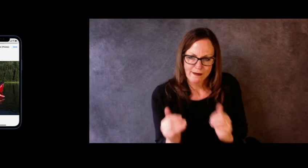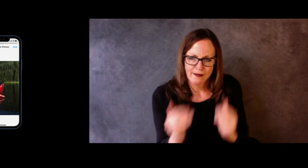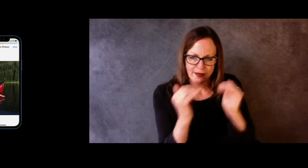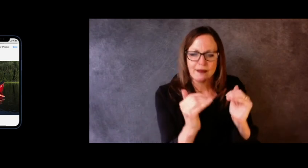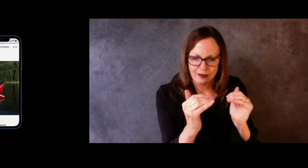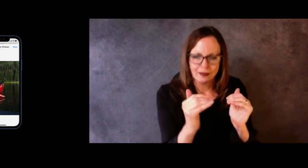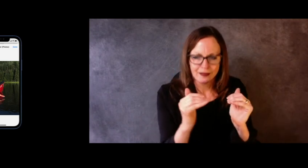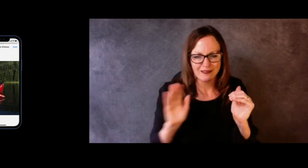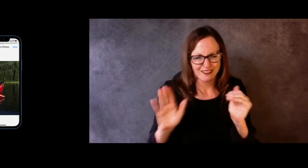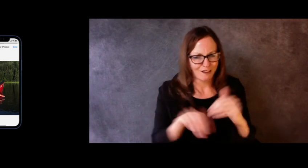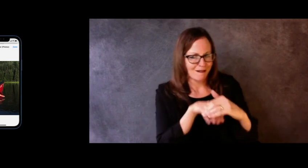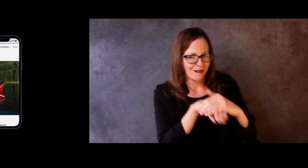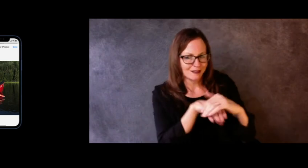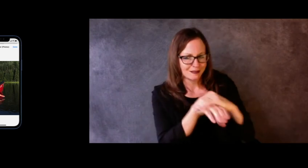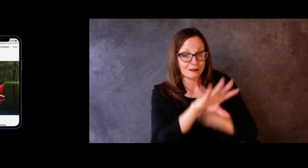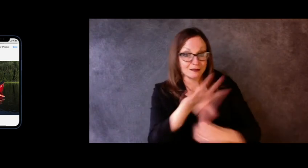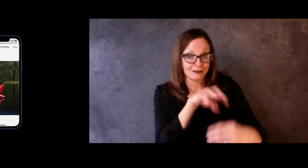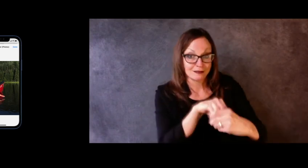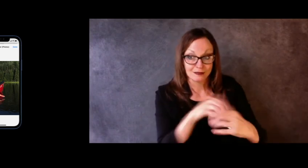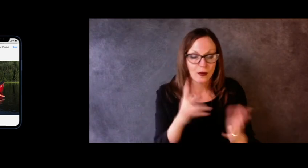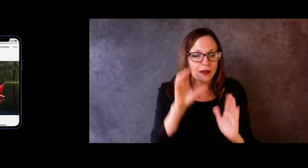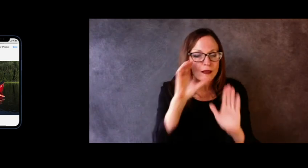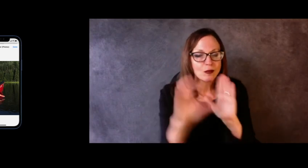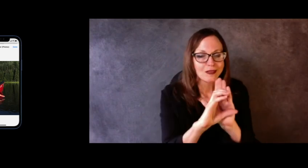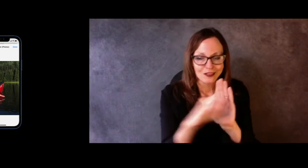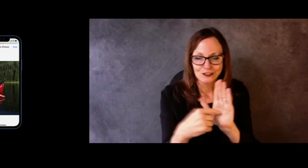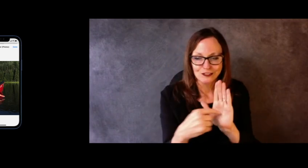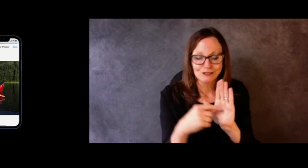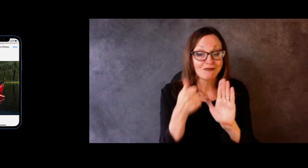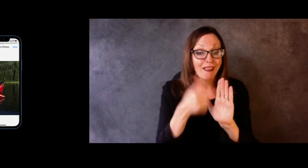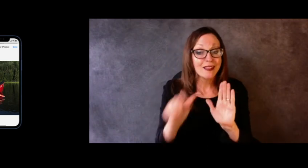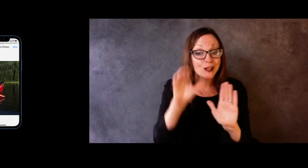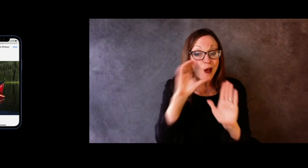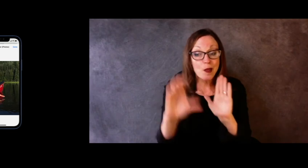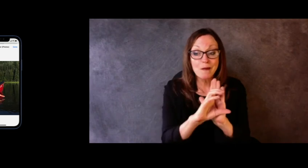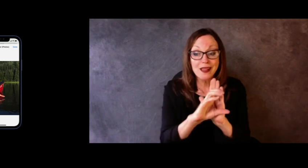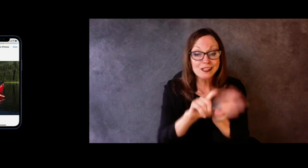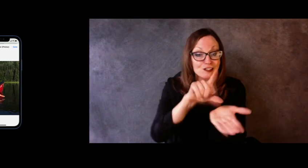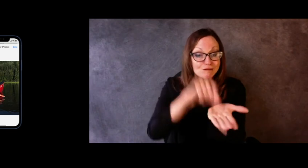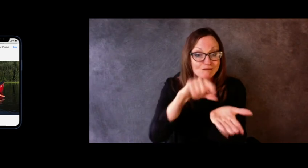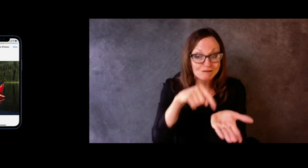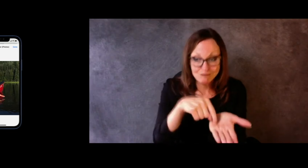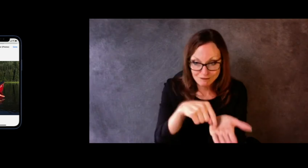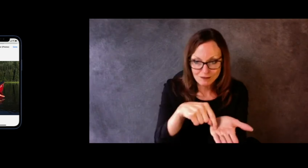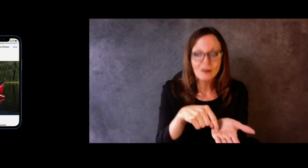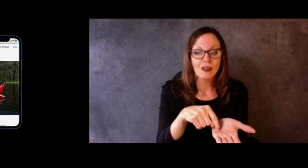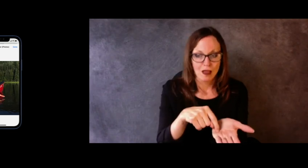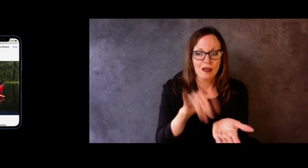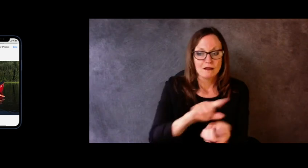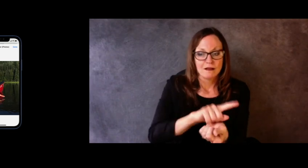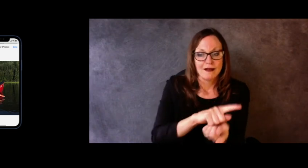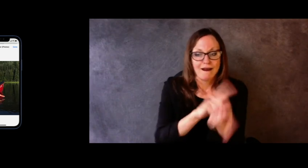Text recognition will speak descriptions of text found in images, and screen recognition makes apps more accessible